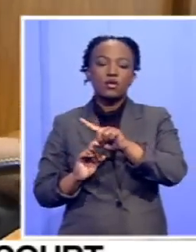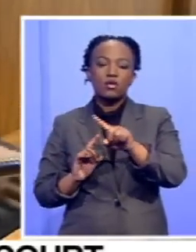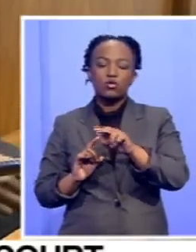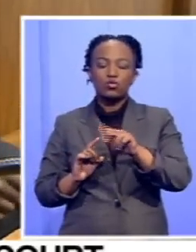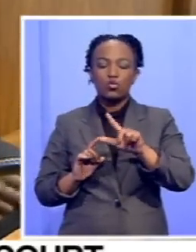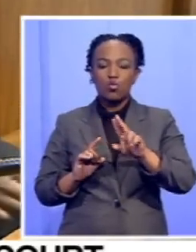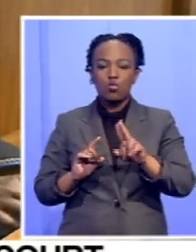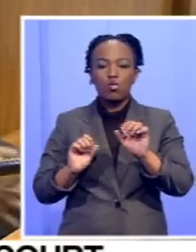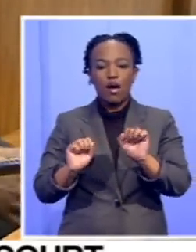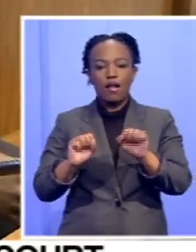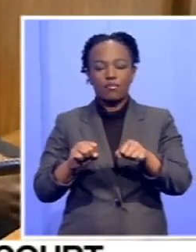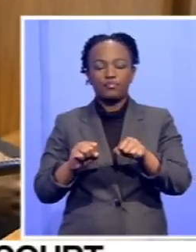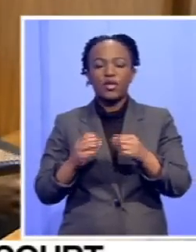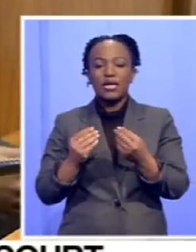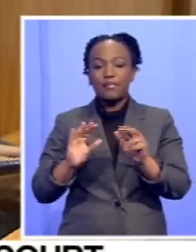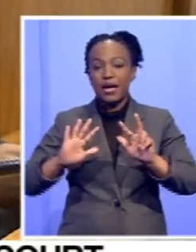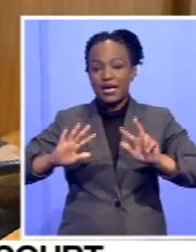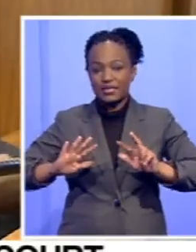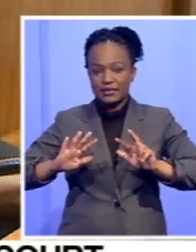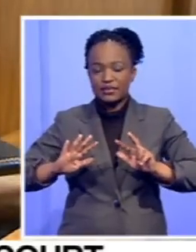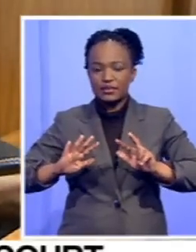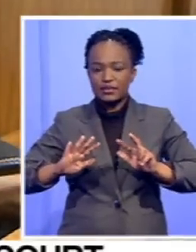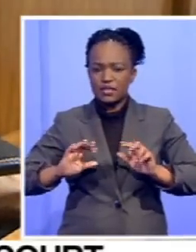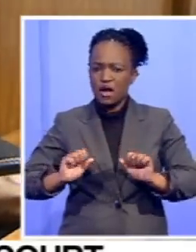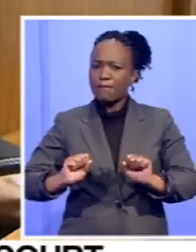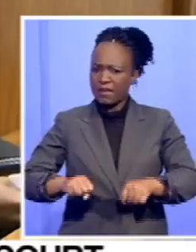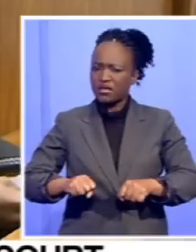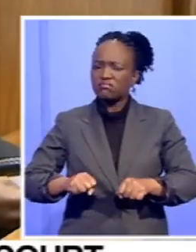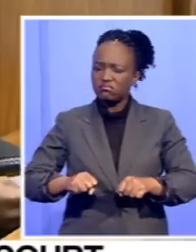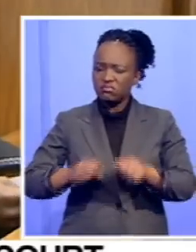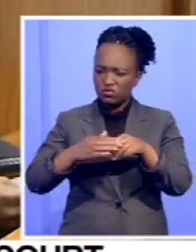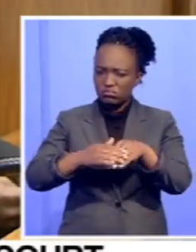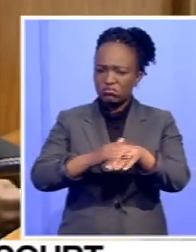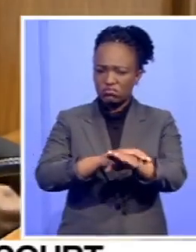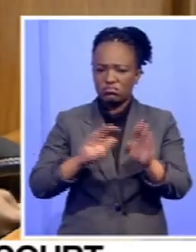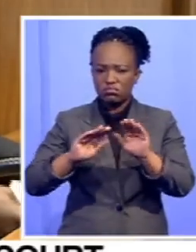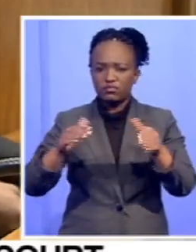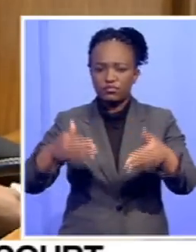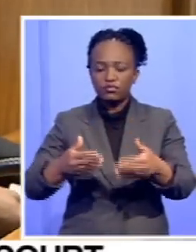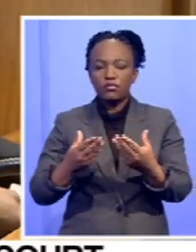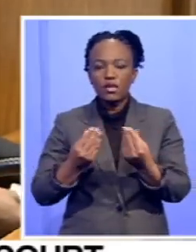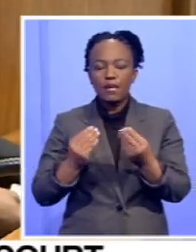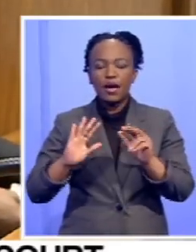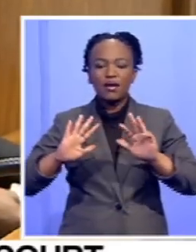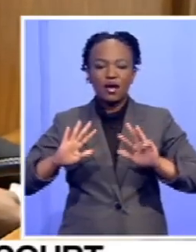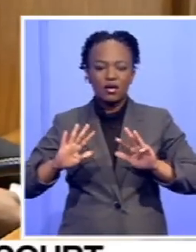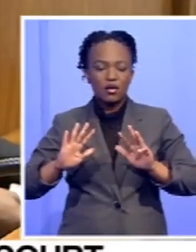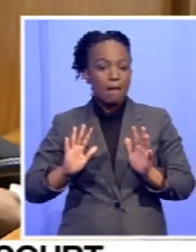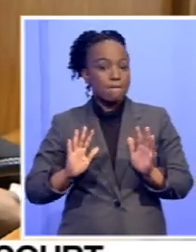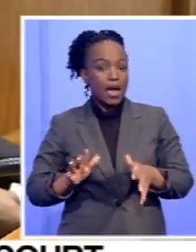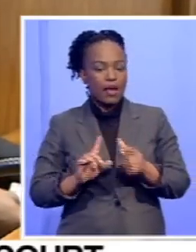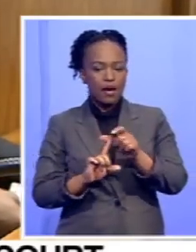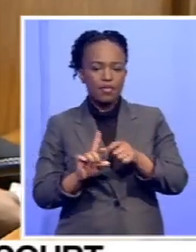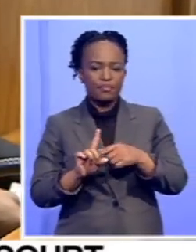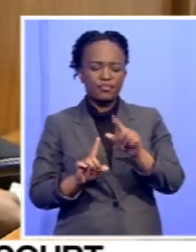cemetery, to sub 8, General Zulu had permitted the accused vehicle to enter the cemetery, to sub 9, only General Zulu could explain why she had